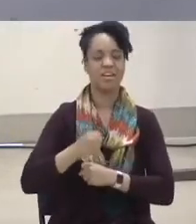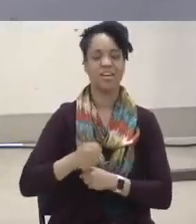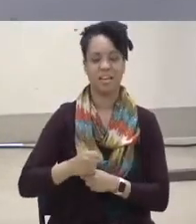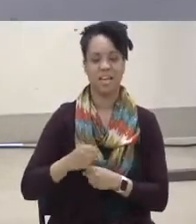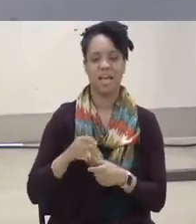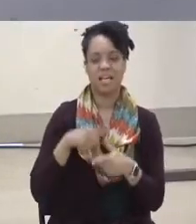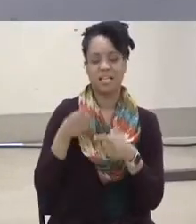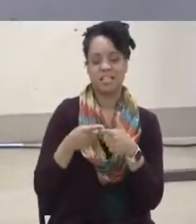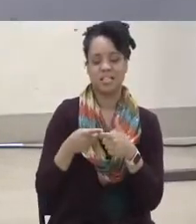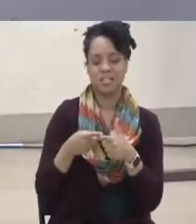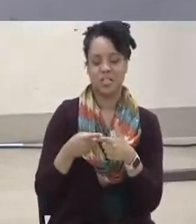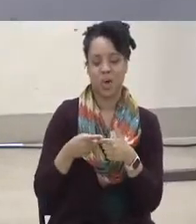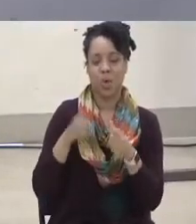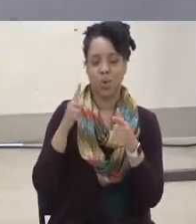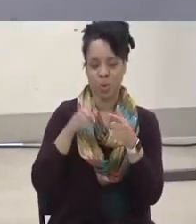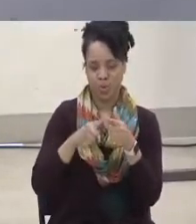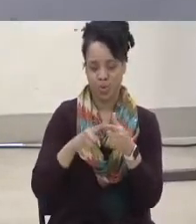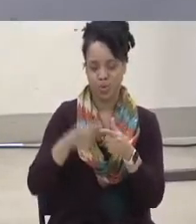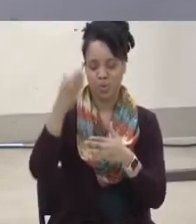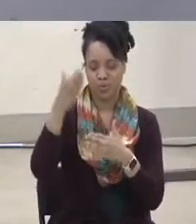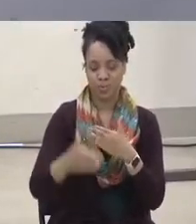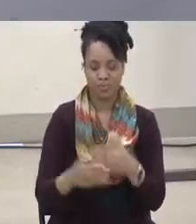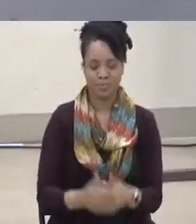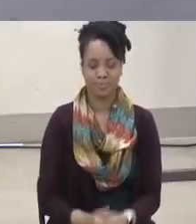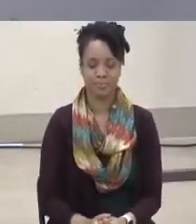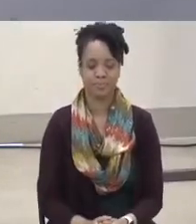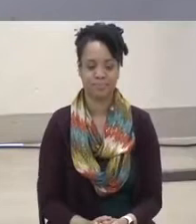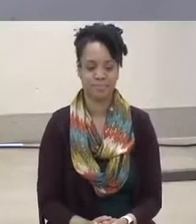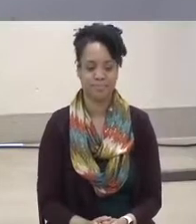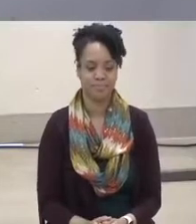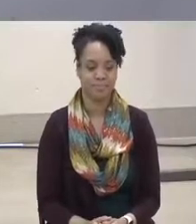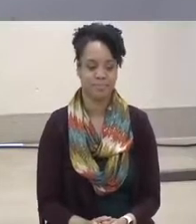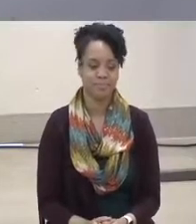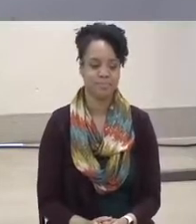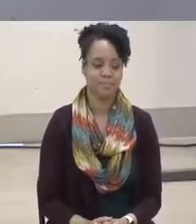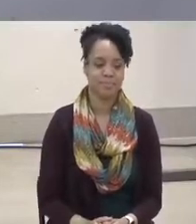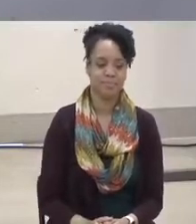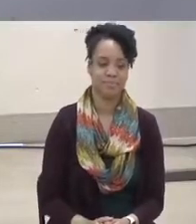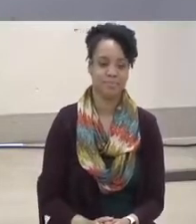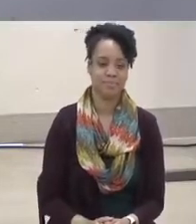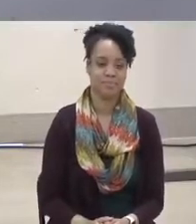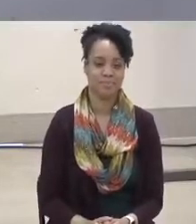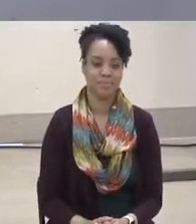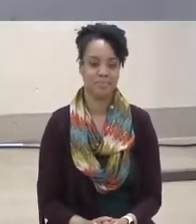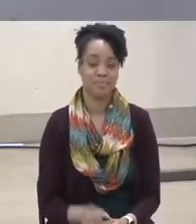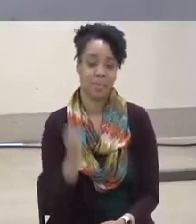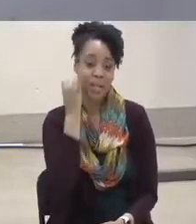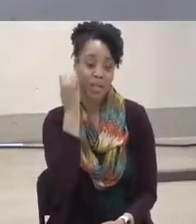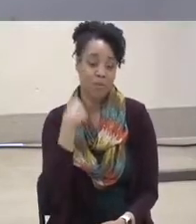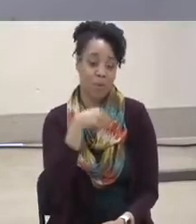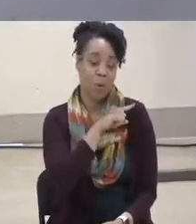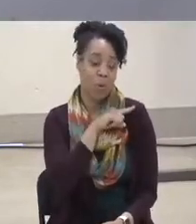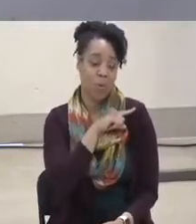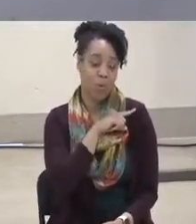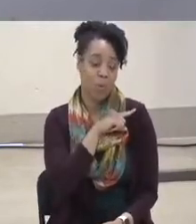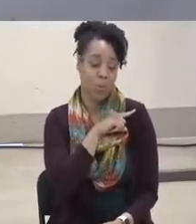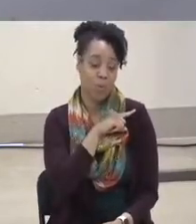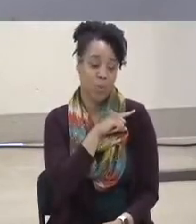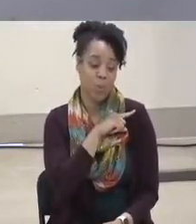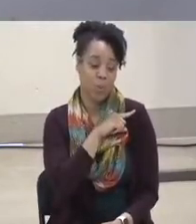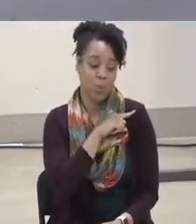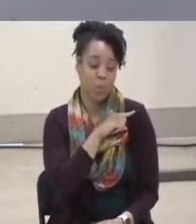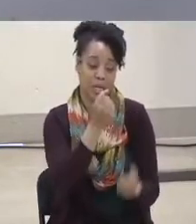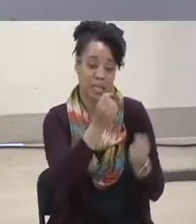dice que somos su casa si retenemos firmes hasta el fin la confianza y en él gloriarnos en la esperanza. If we lose faith, we